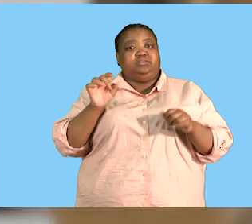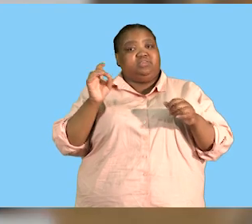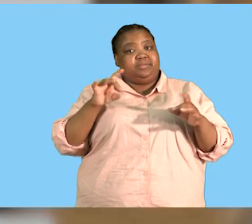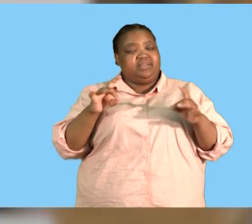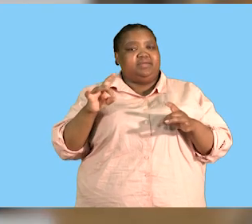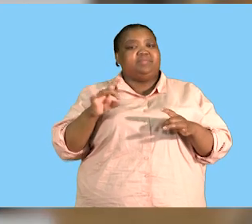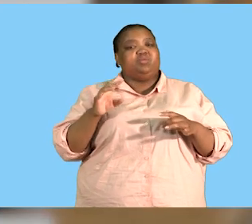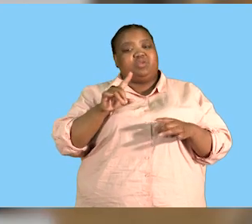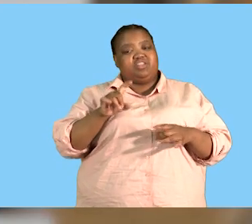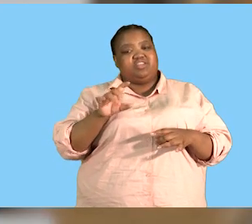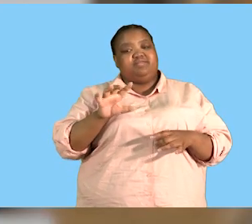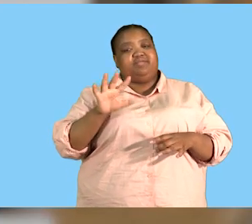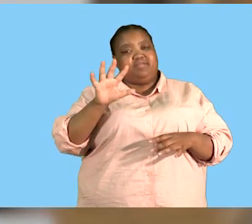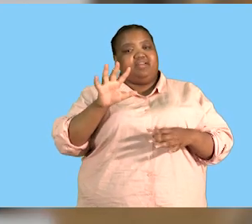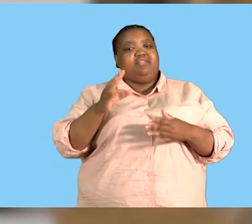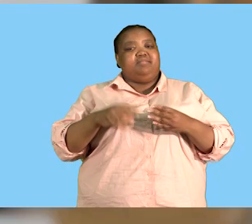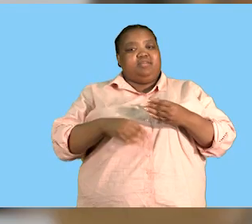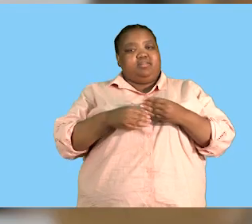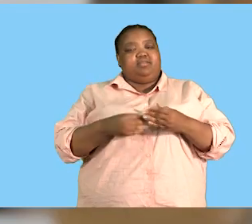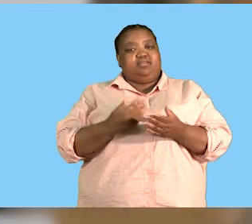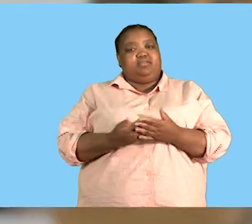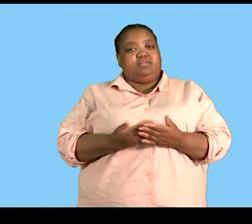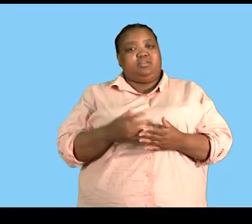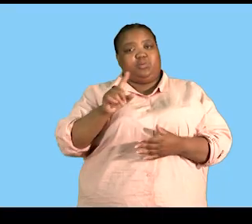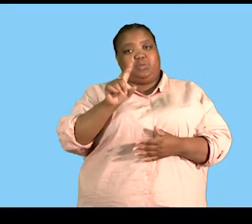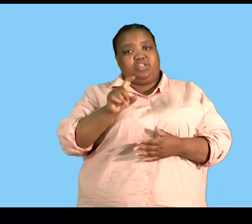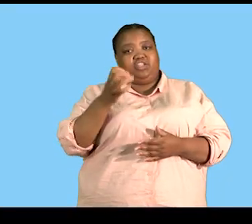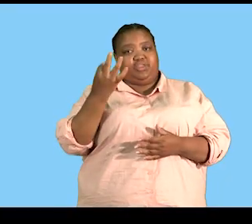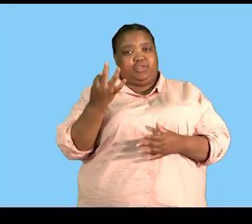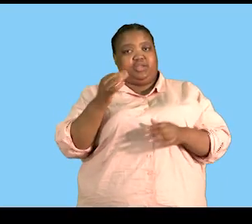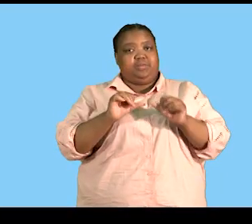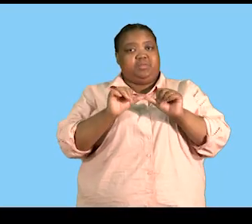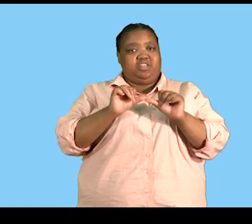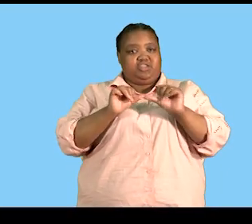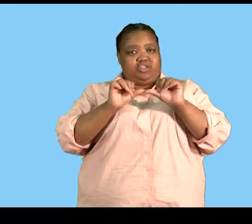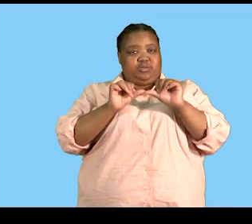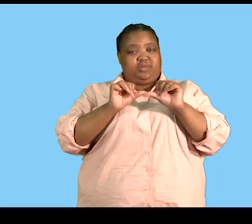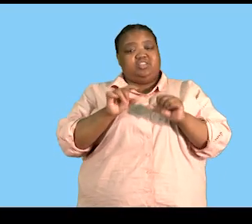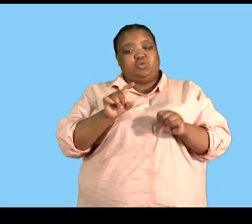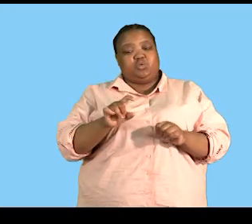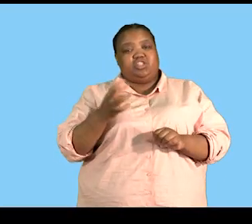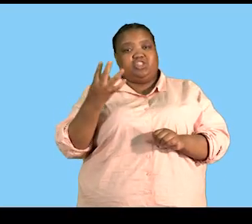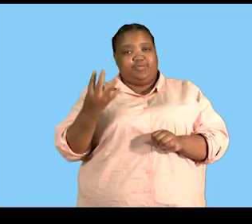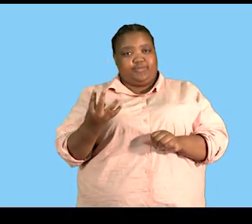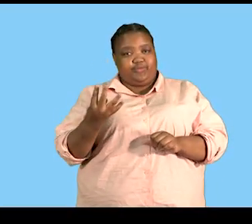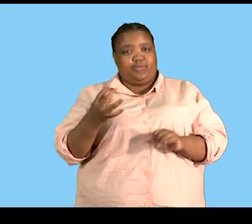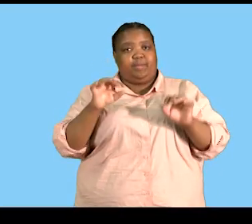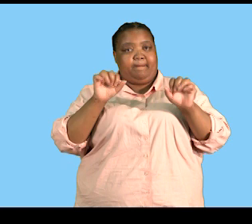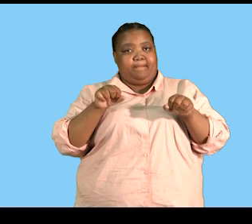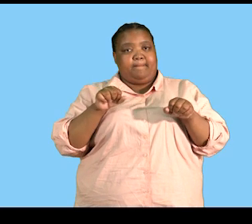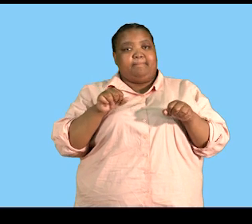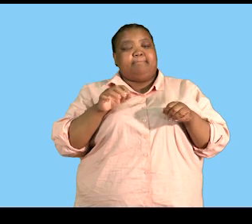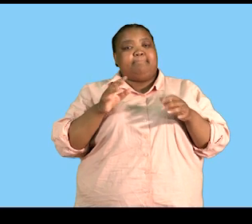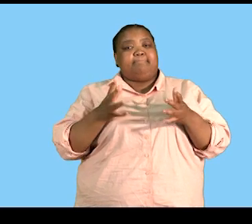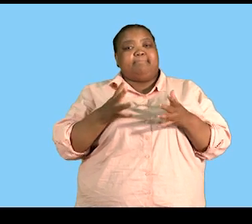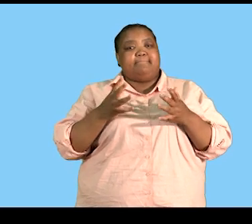might be a question 5. Question 3 will be on measurement, and then question 4 and question 5, if need be,